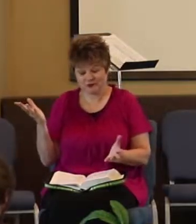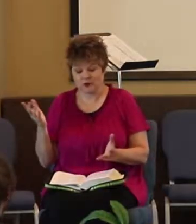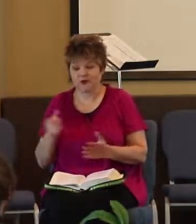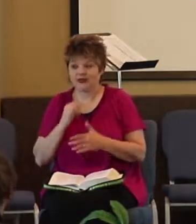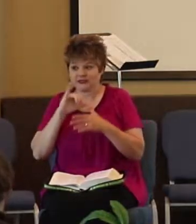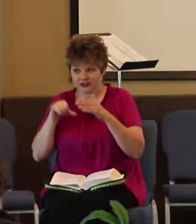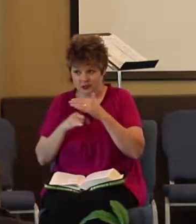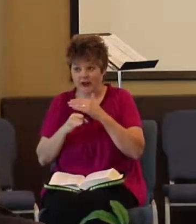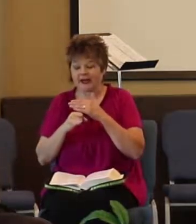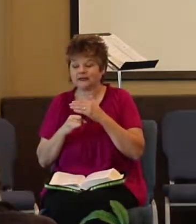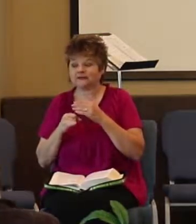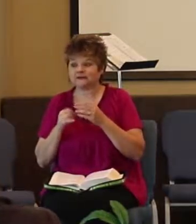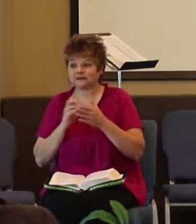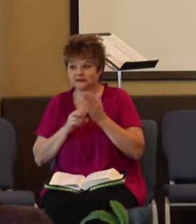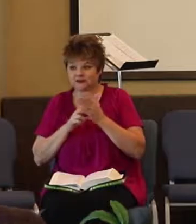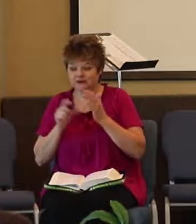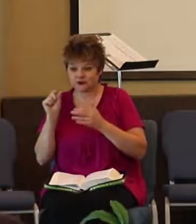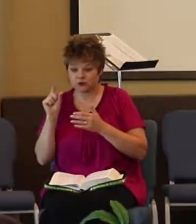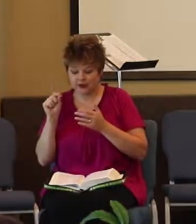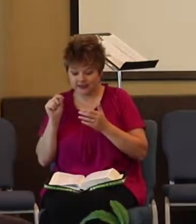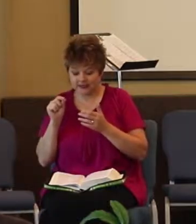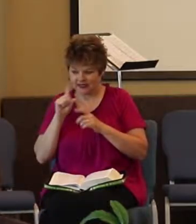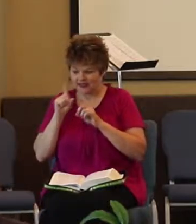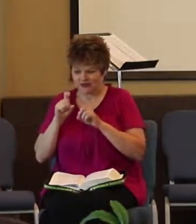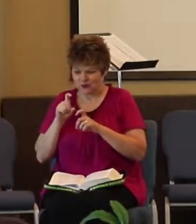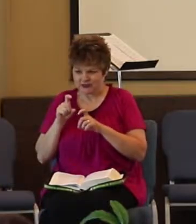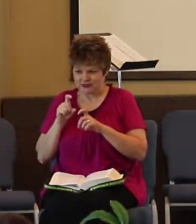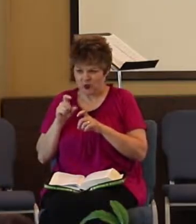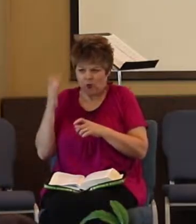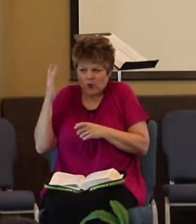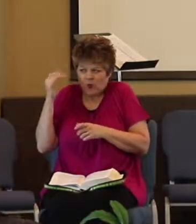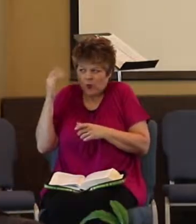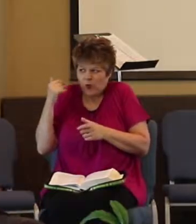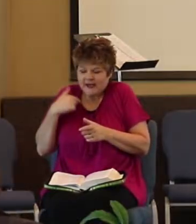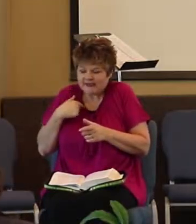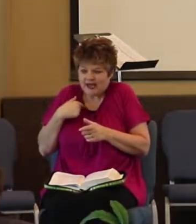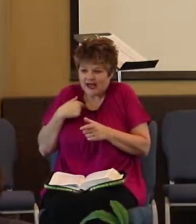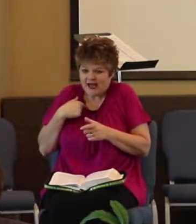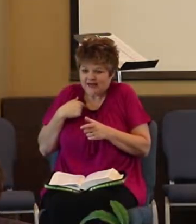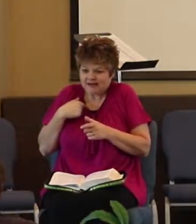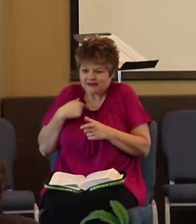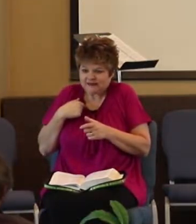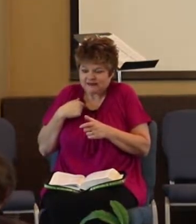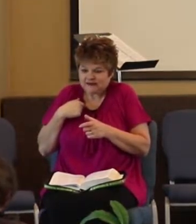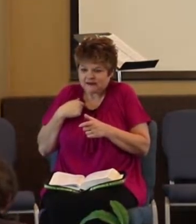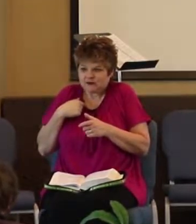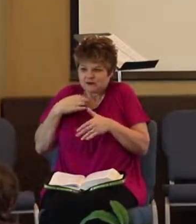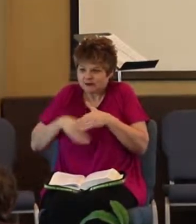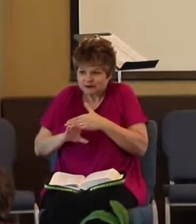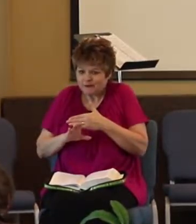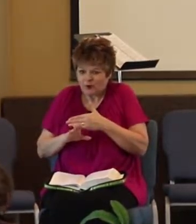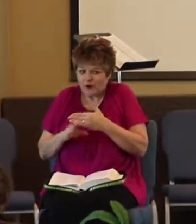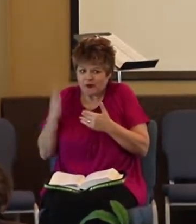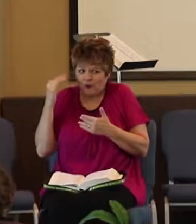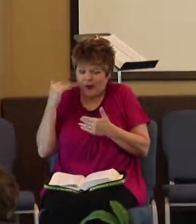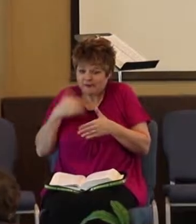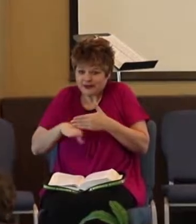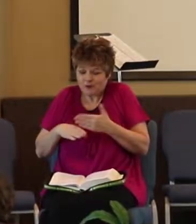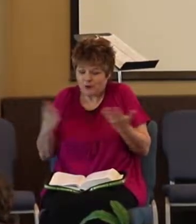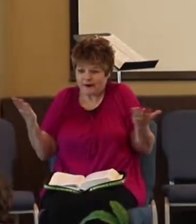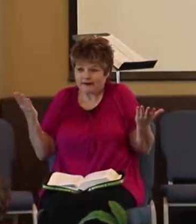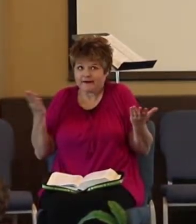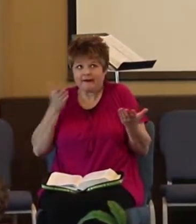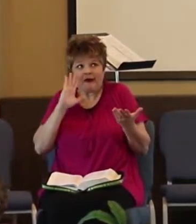in chapter 20 of Jeremiah asked this question. Why did I ever come forth from the womb? Why was I